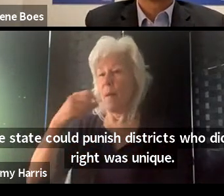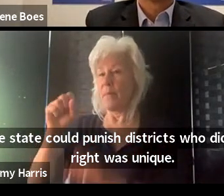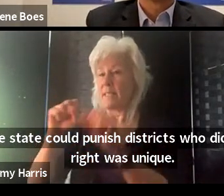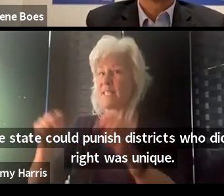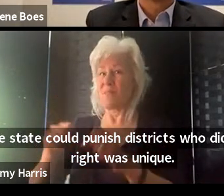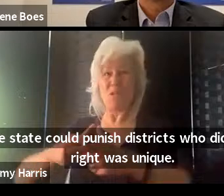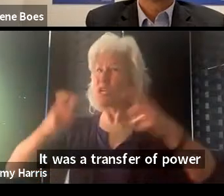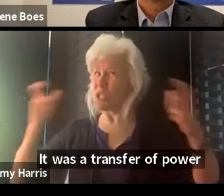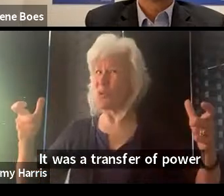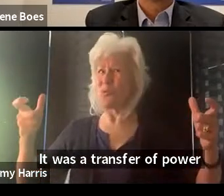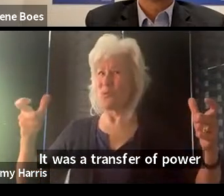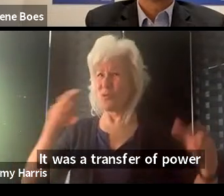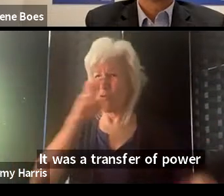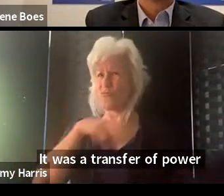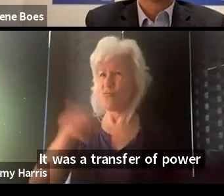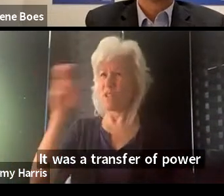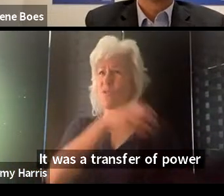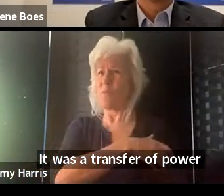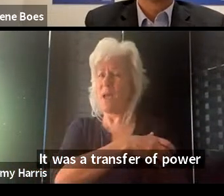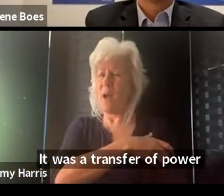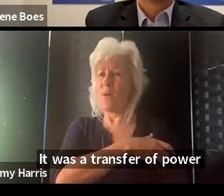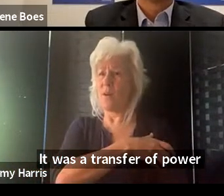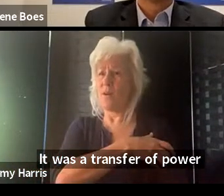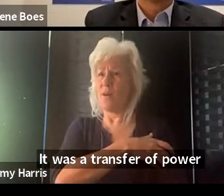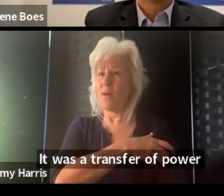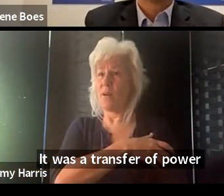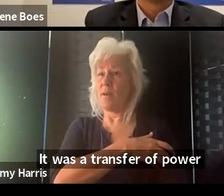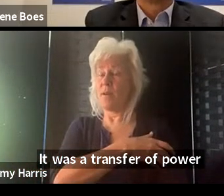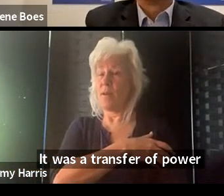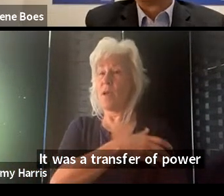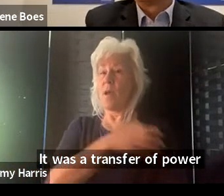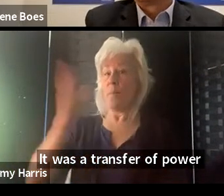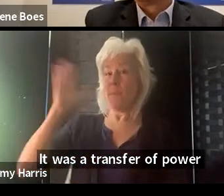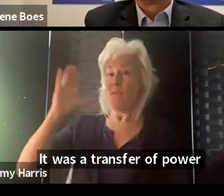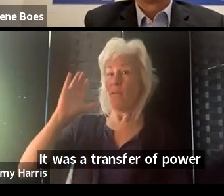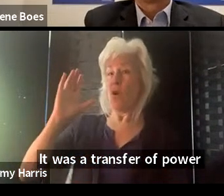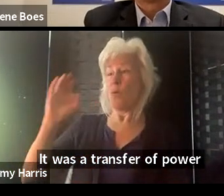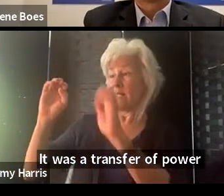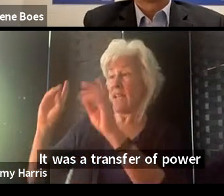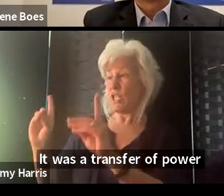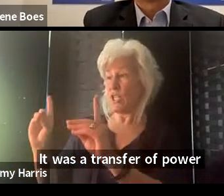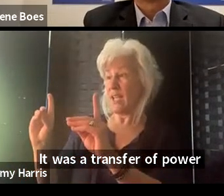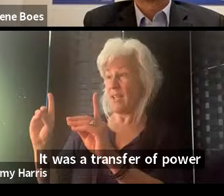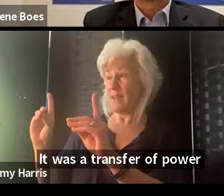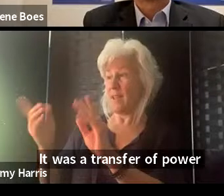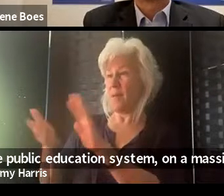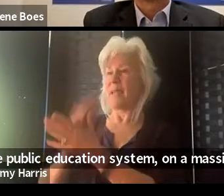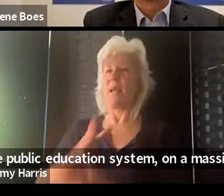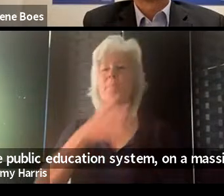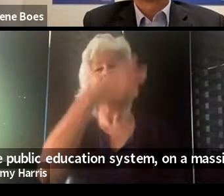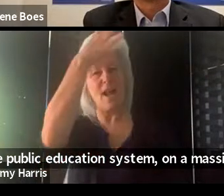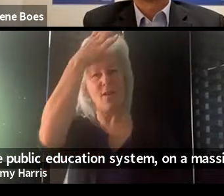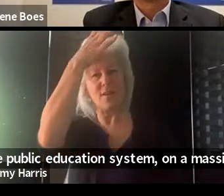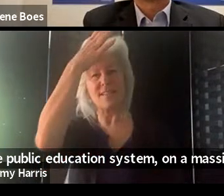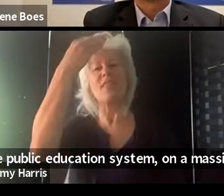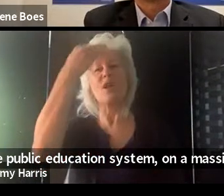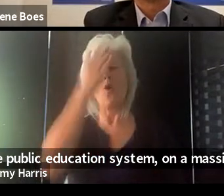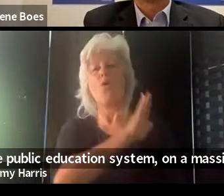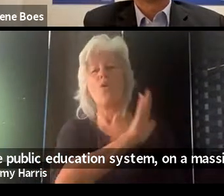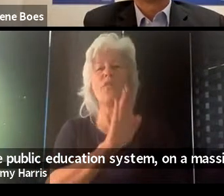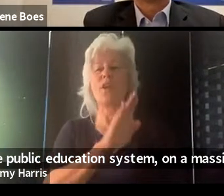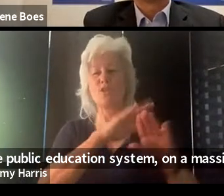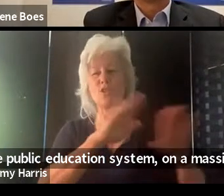massive level from educators to parents who knew children best. And in that